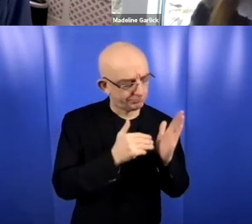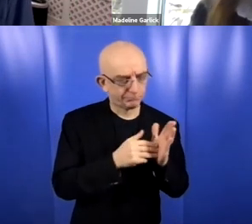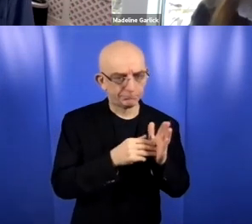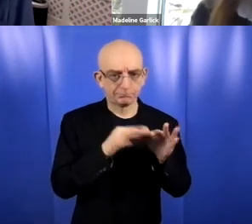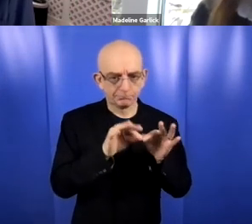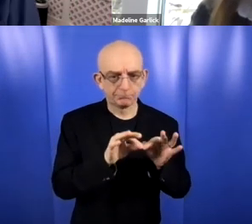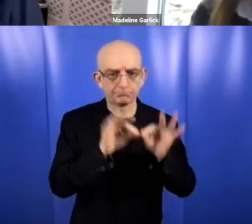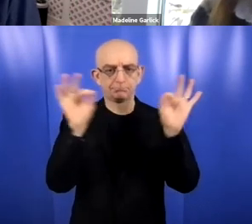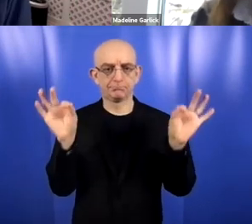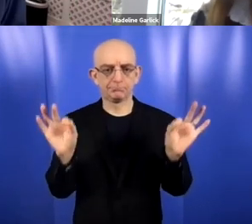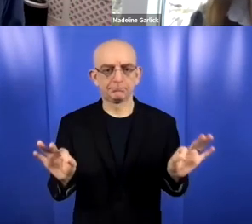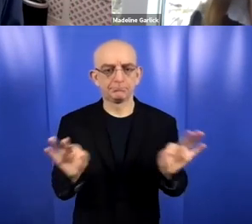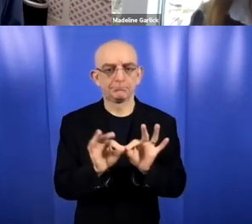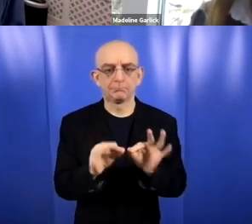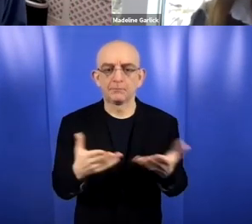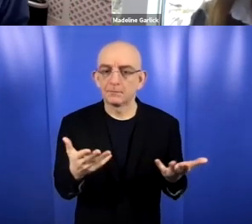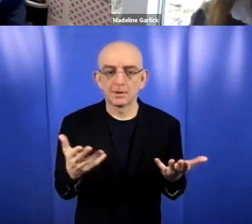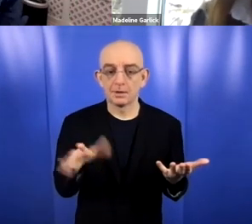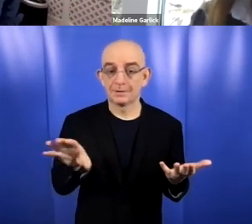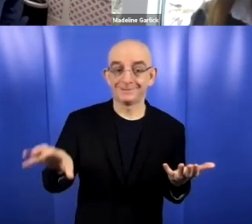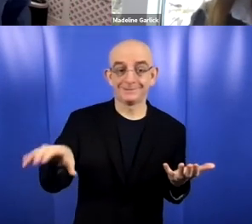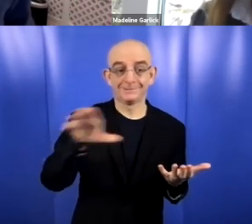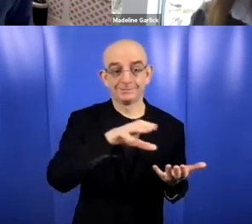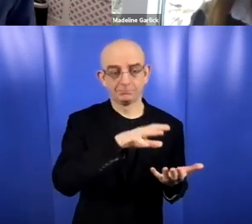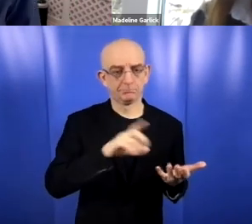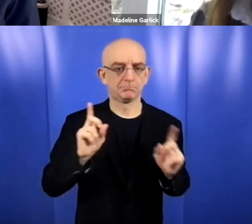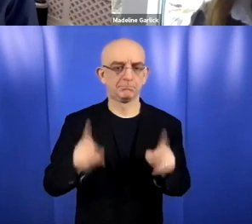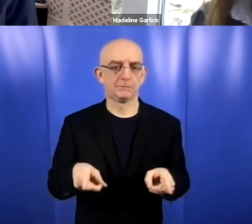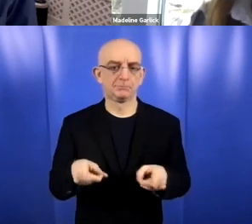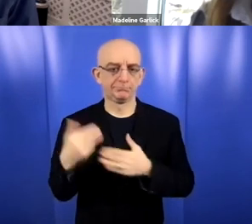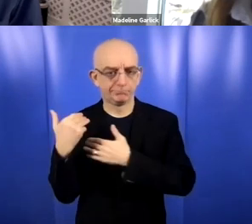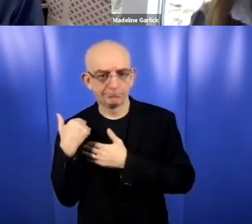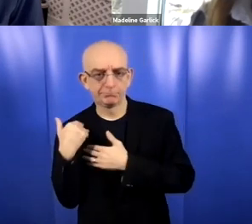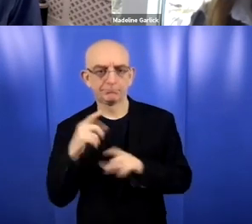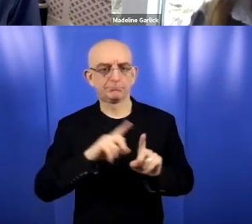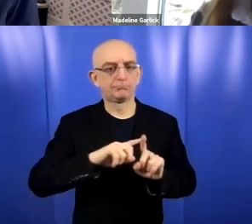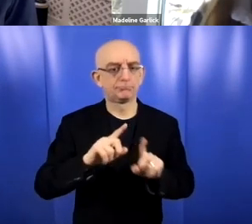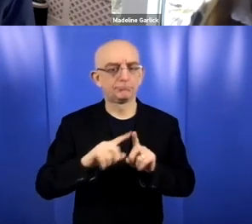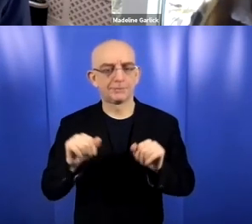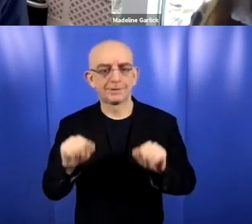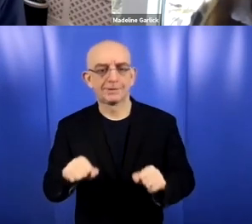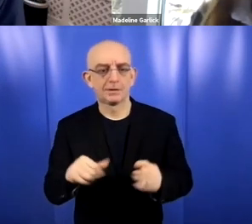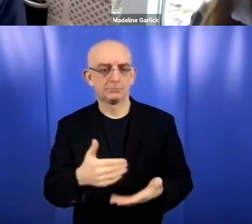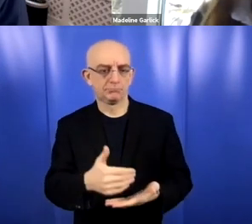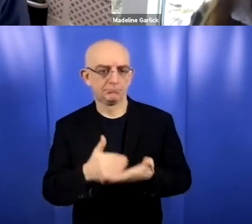displacement and foster peace, security, and sustainable development. And I do want to talk about something that we